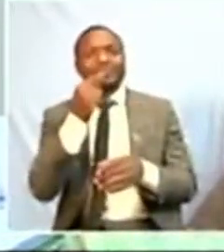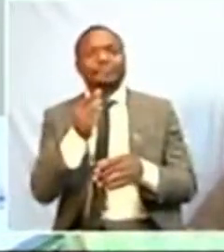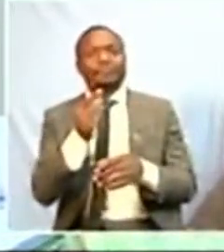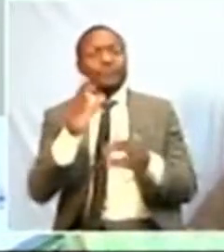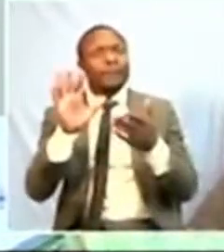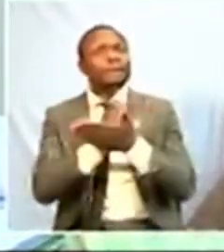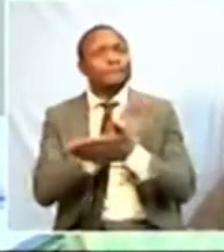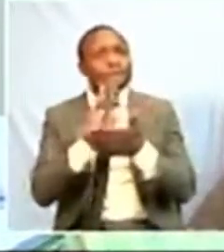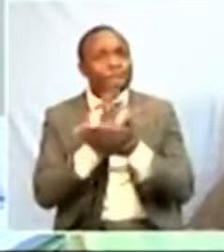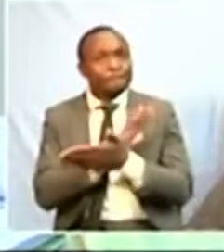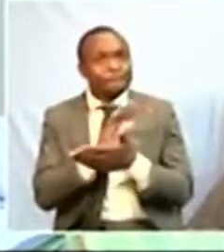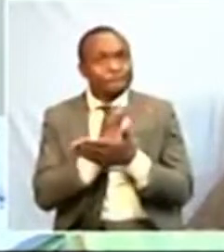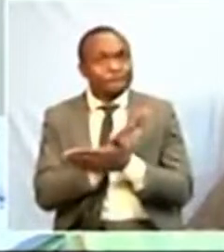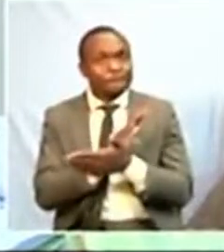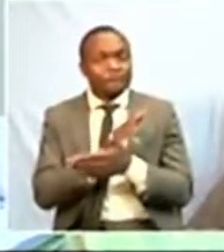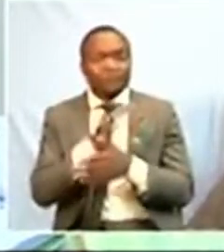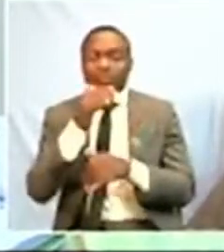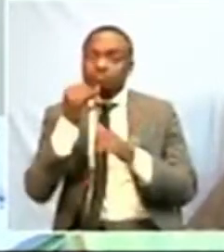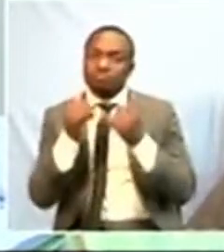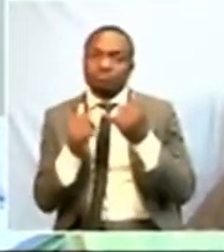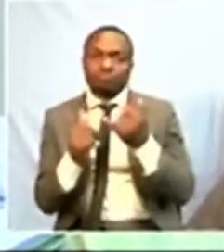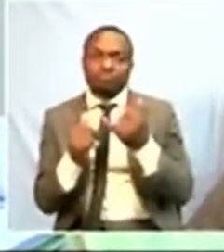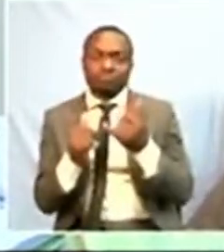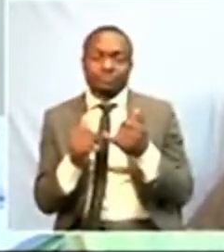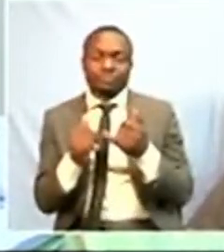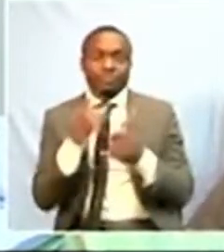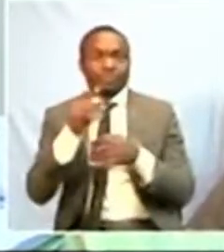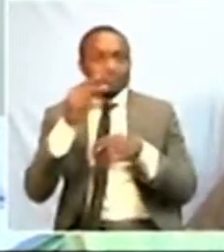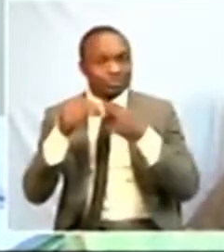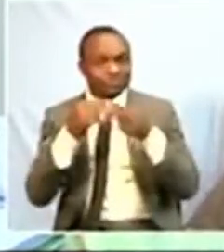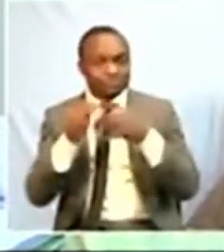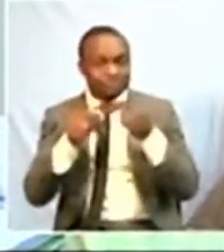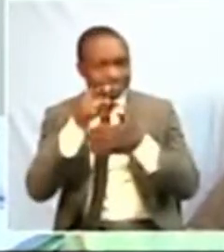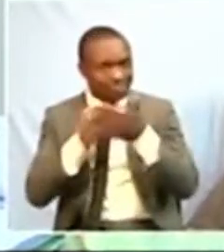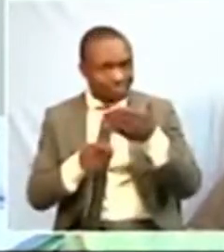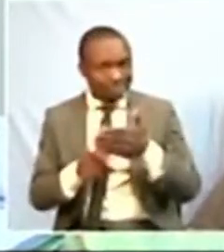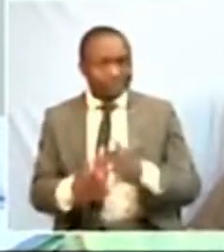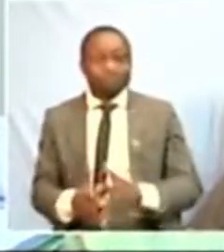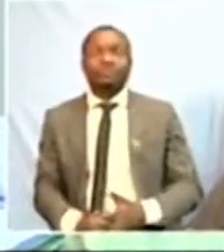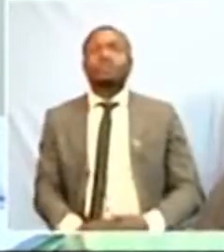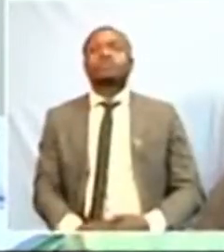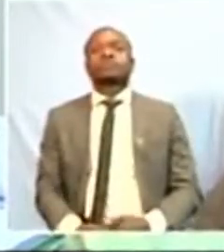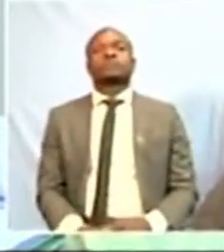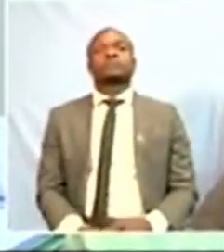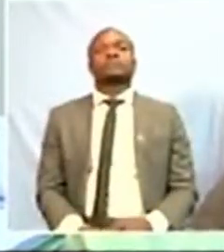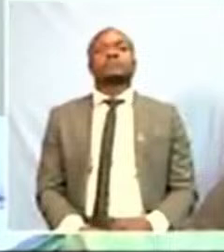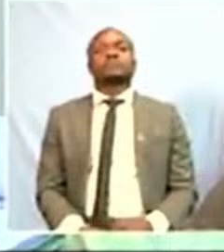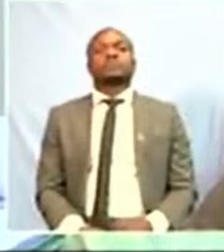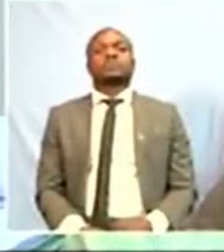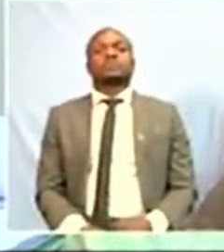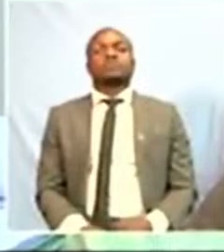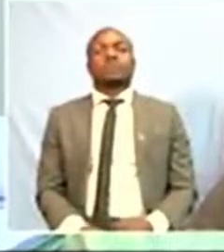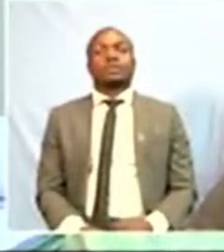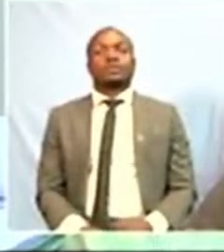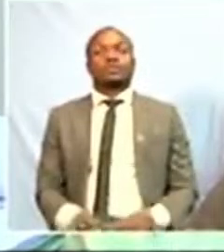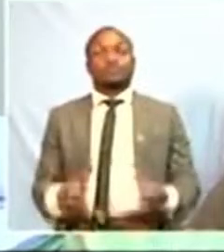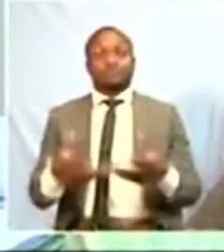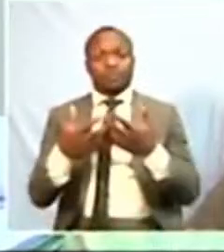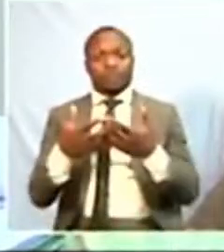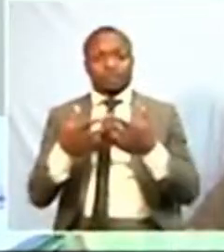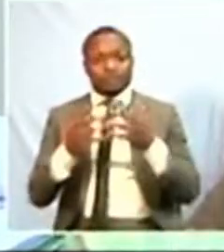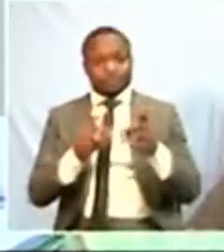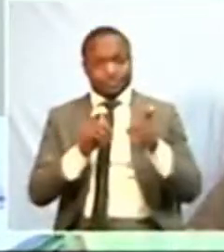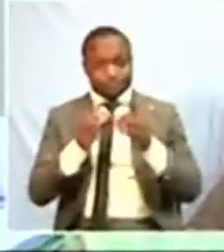expediently done, what do you mean, Town Clerk? Data engineering, I